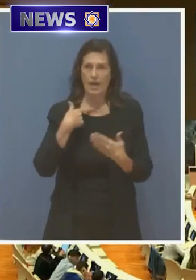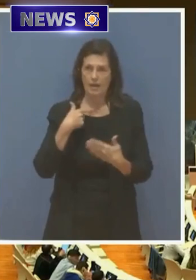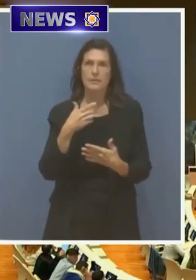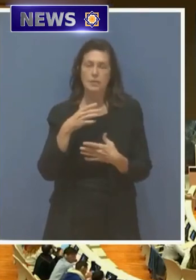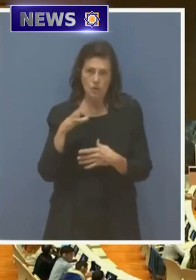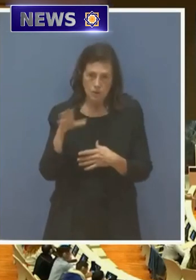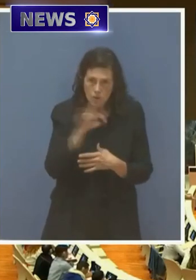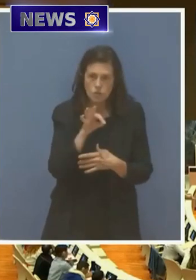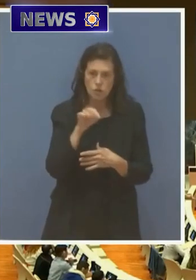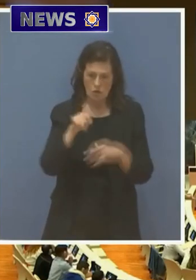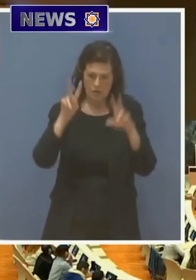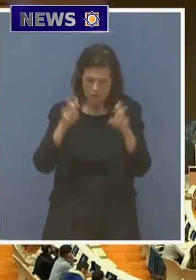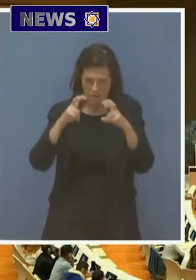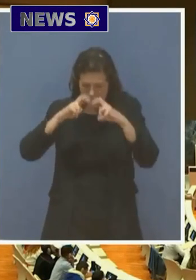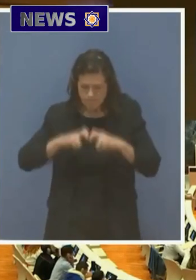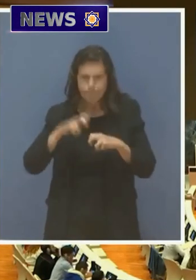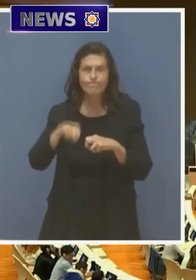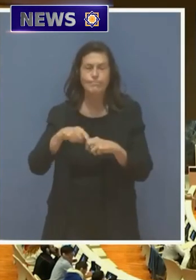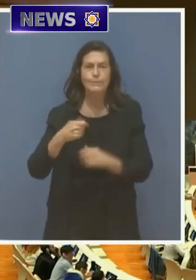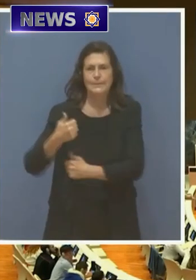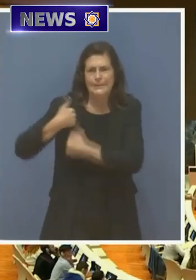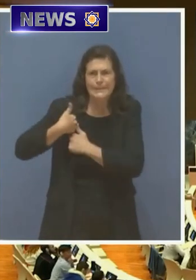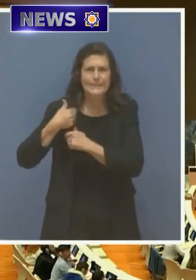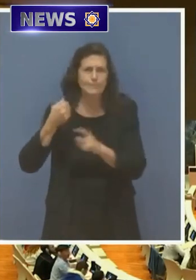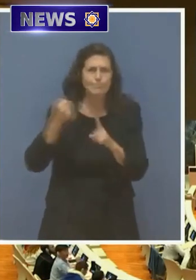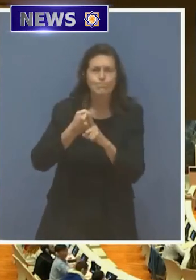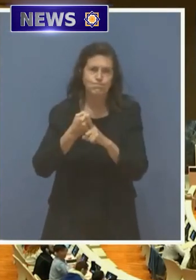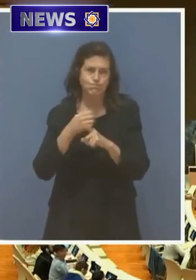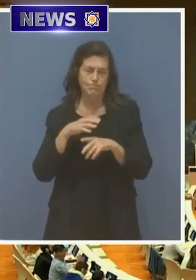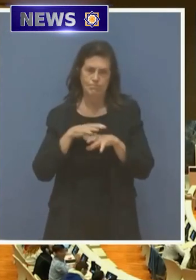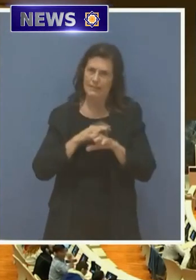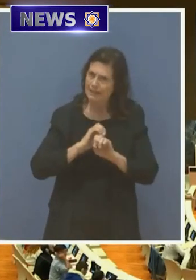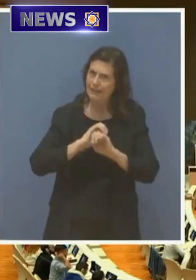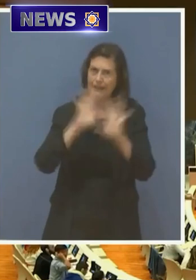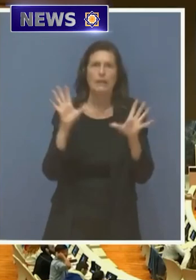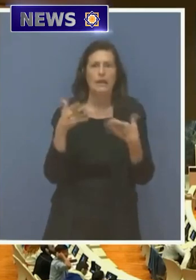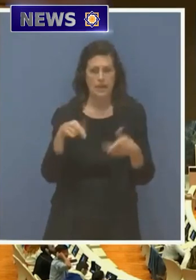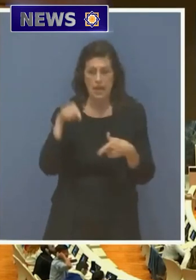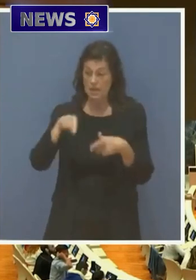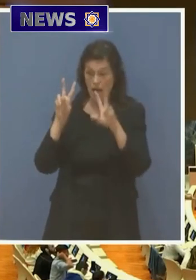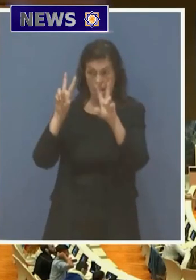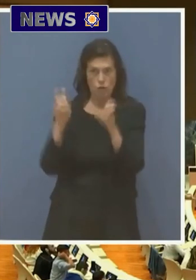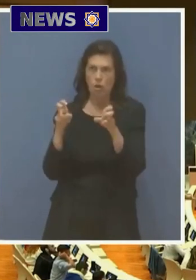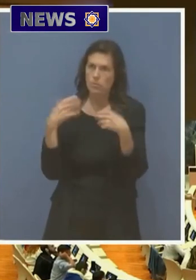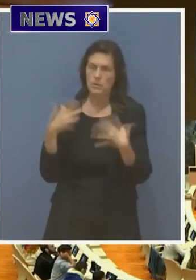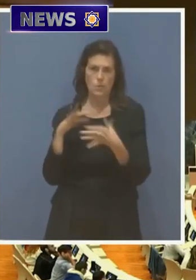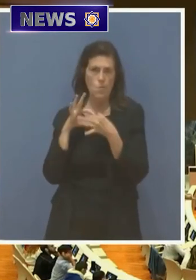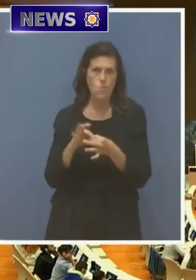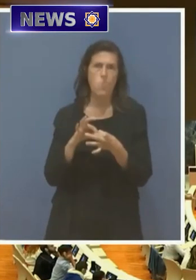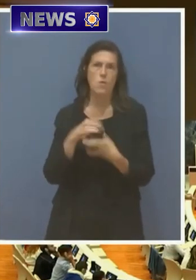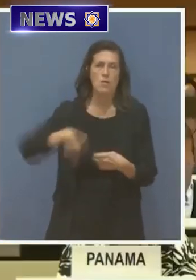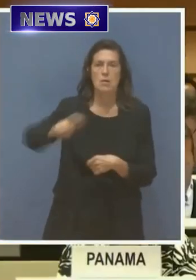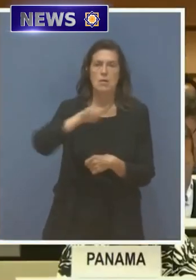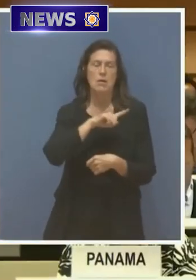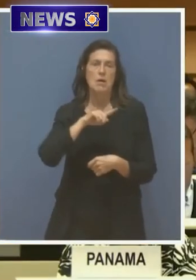reinforce Turkey's military apparatus show that we are facing an open door to the bombing of Syria, Iraq and the occupied territories of